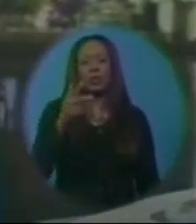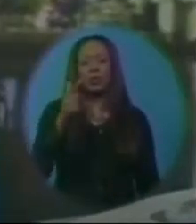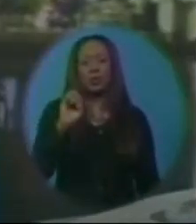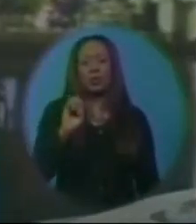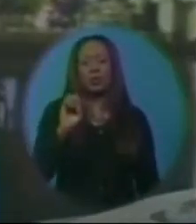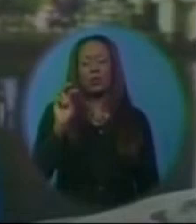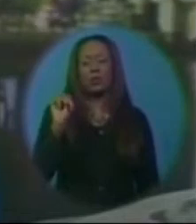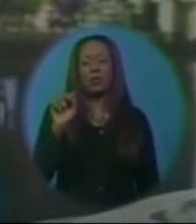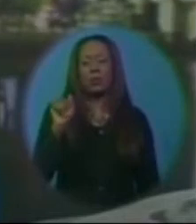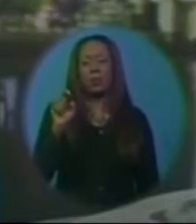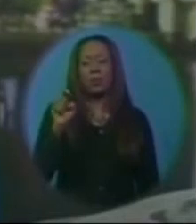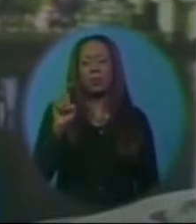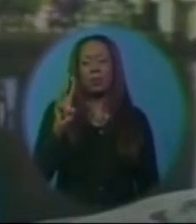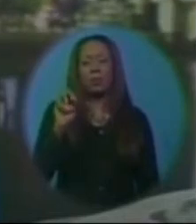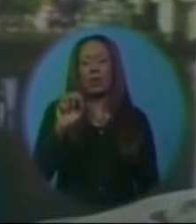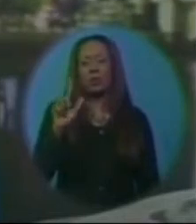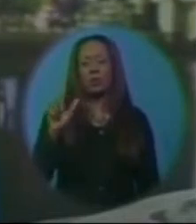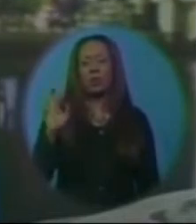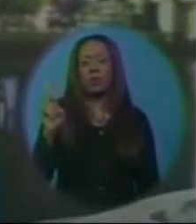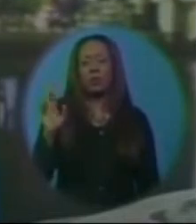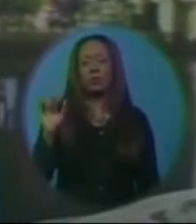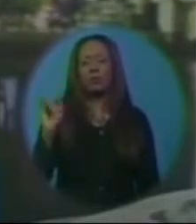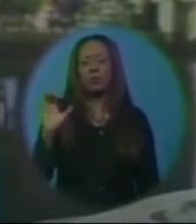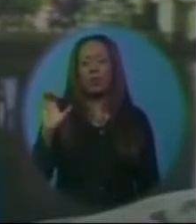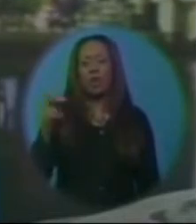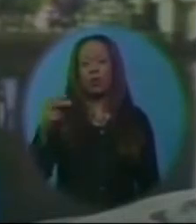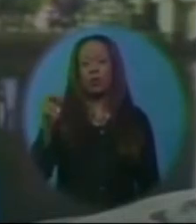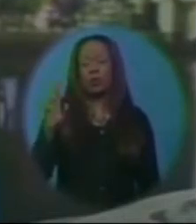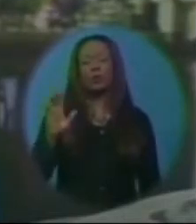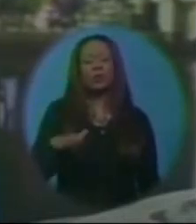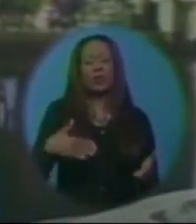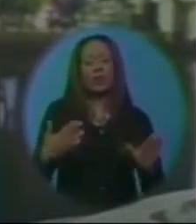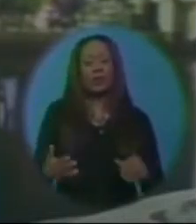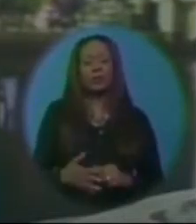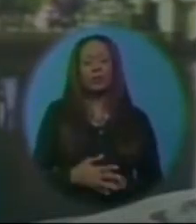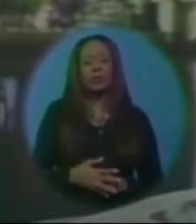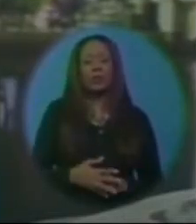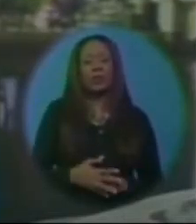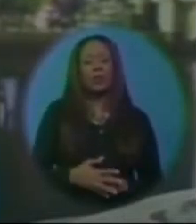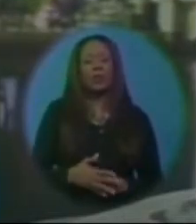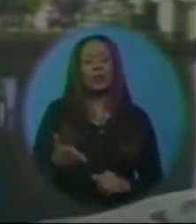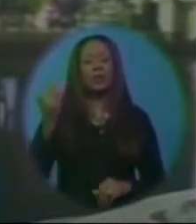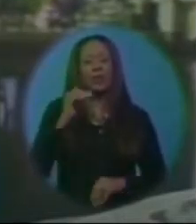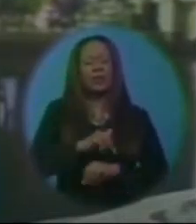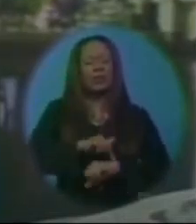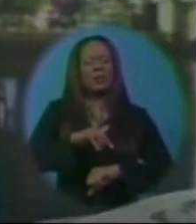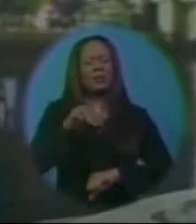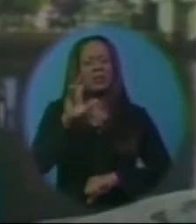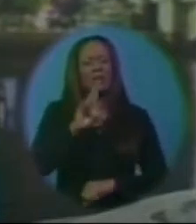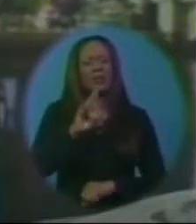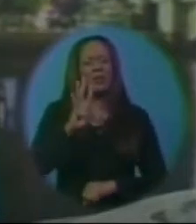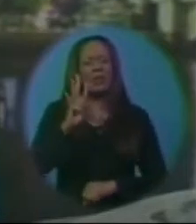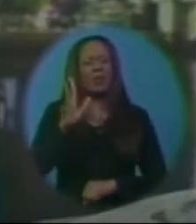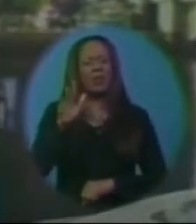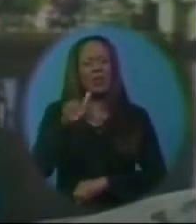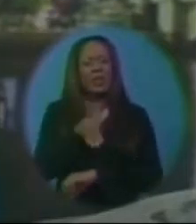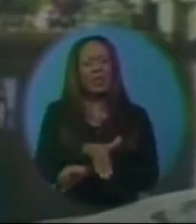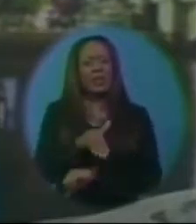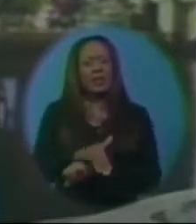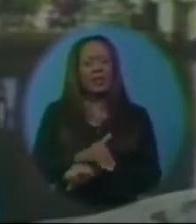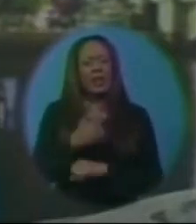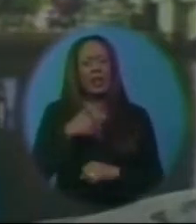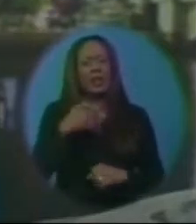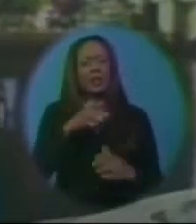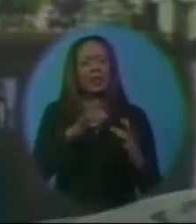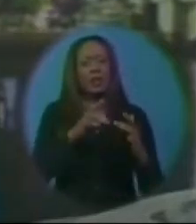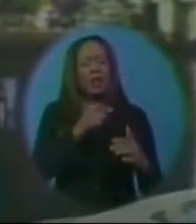died. He passed away last night around 7:43 from a heart attack. Reports are that Richards, who served as the